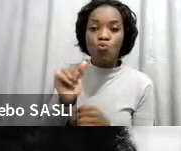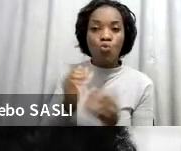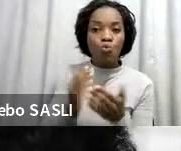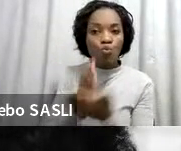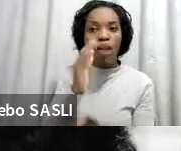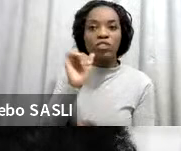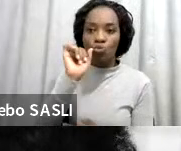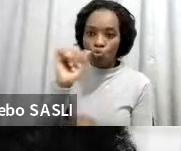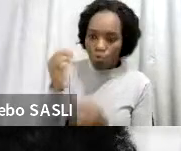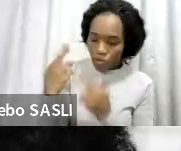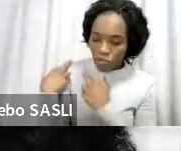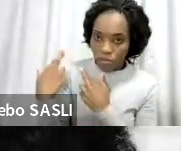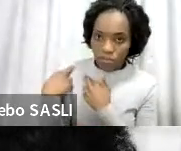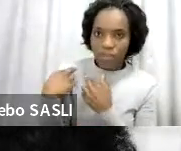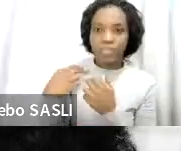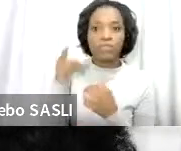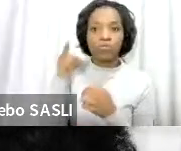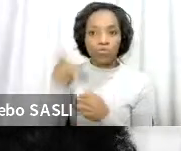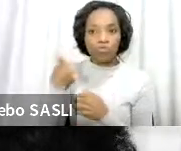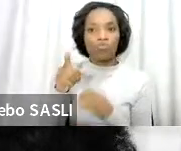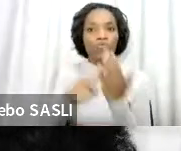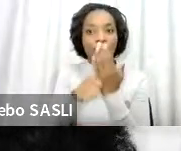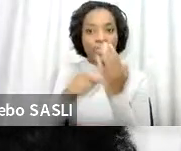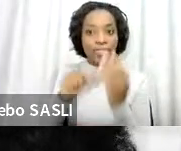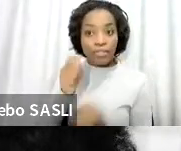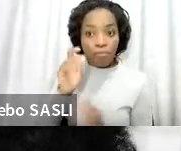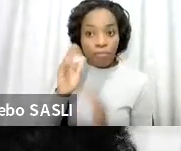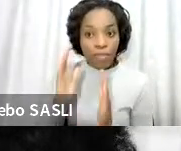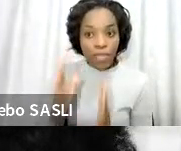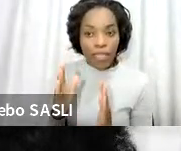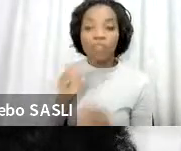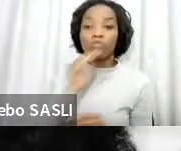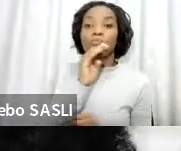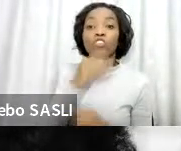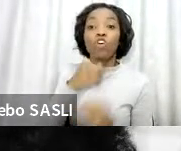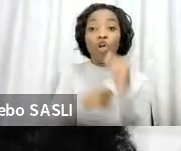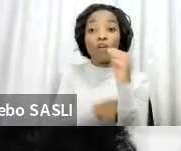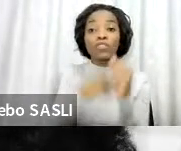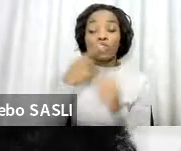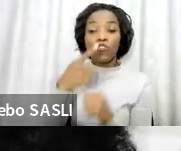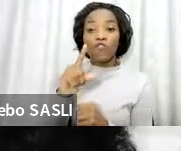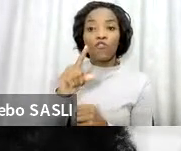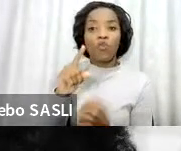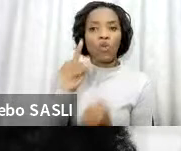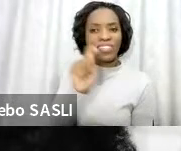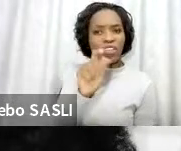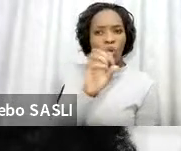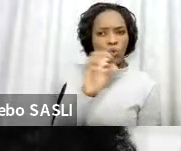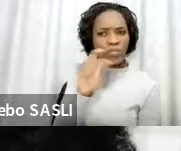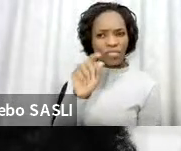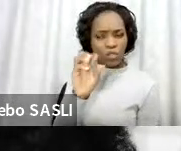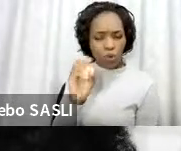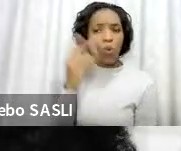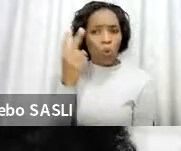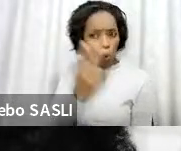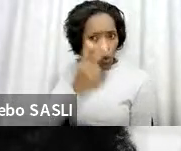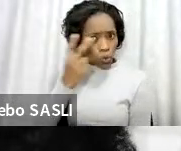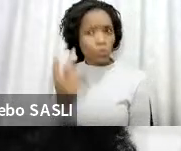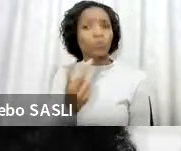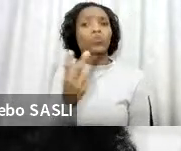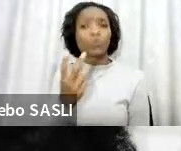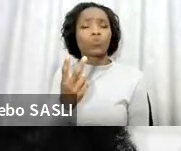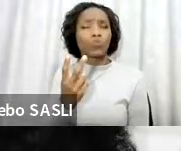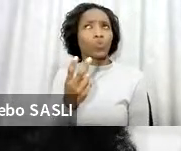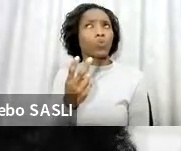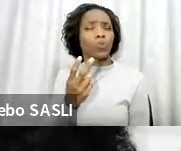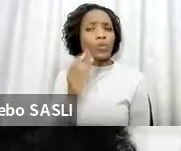as a taxpayer. The Office of the Tax Ombudsman is also interested in these specific aspects.